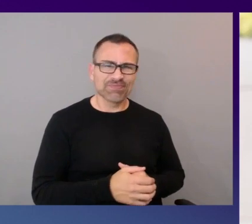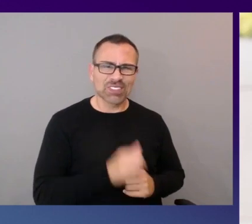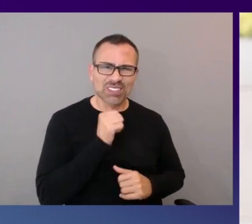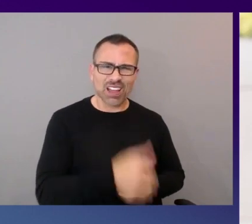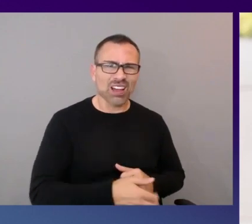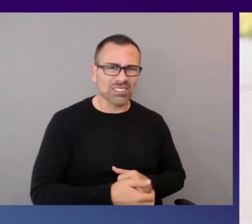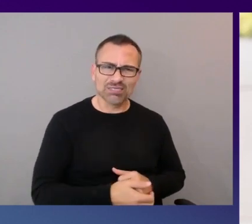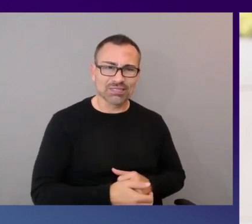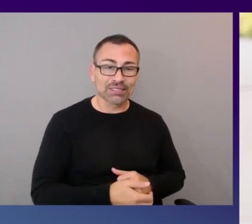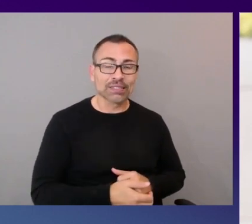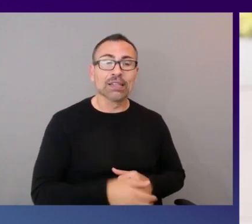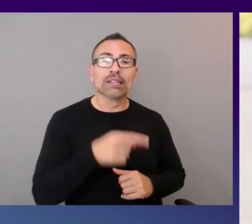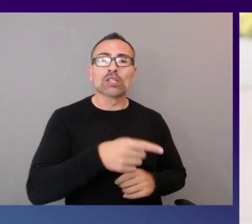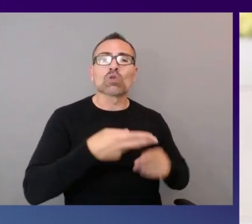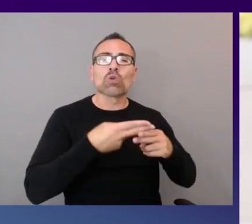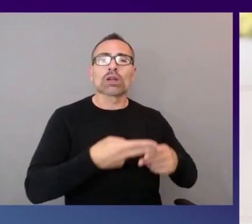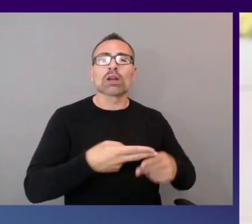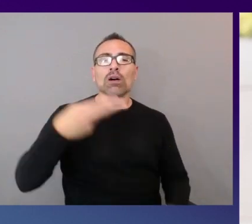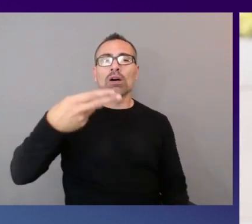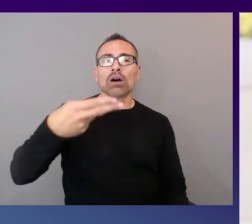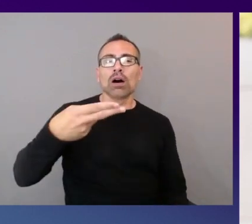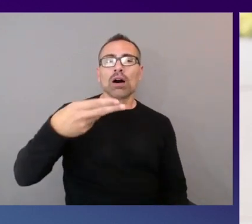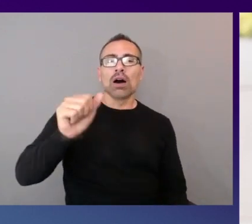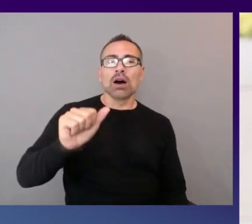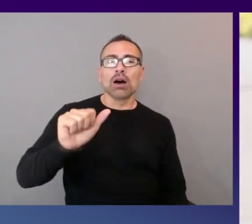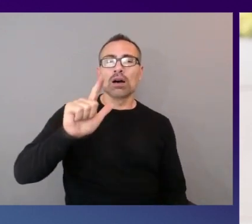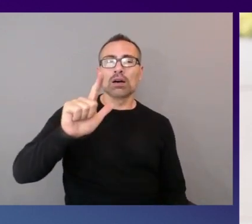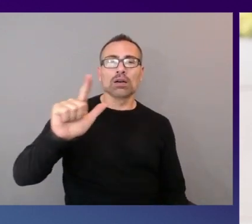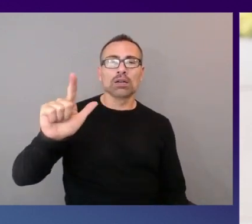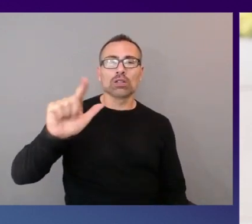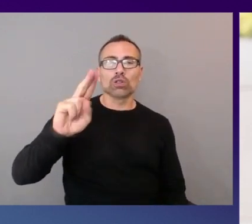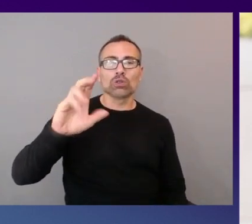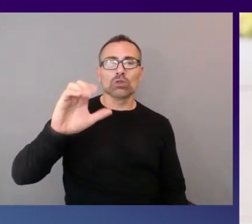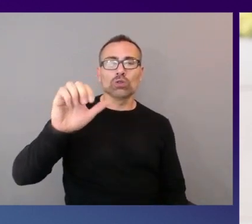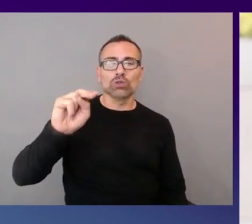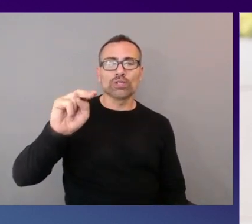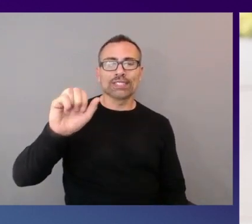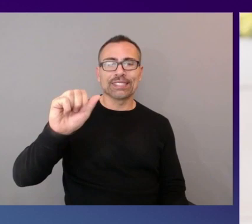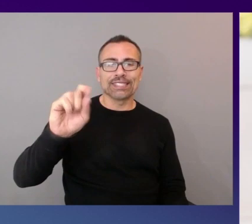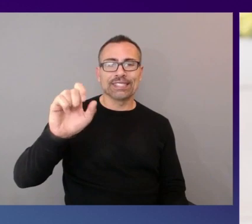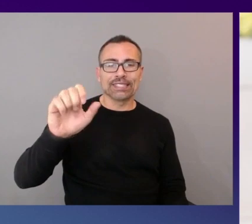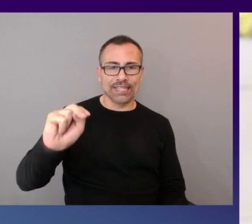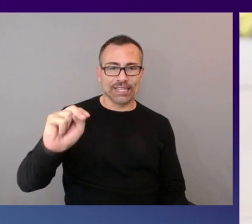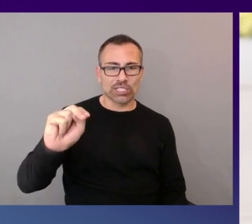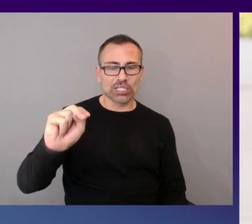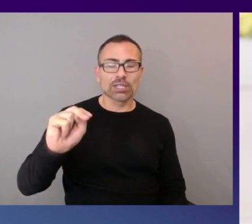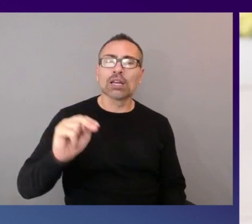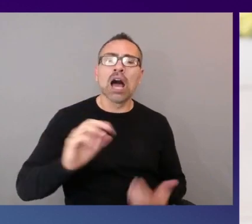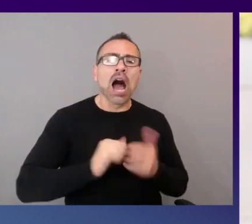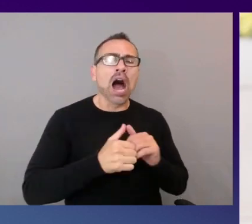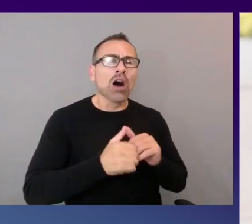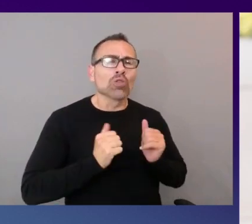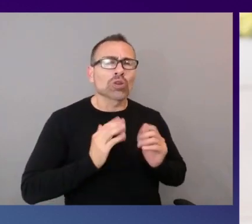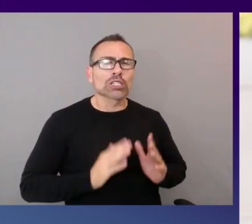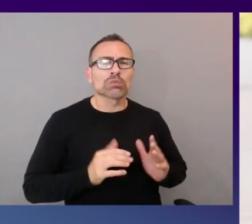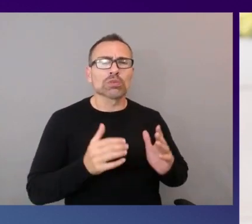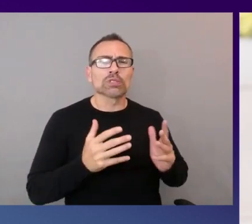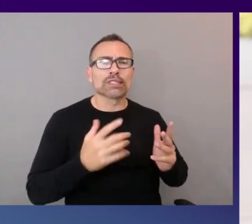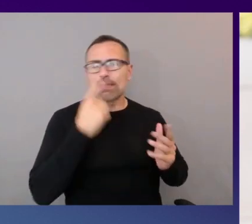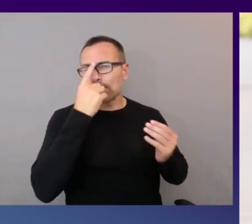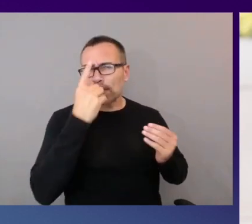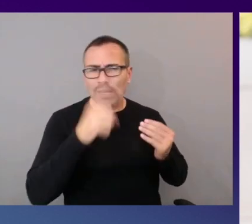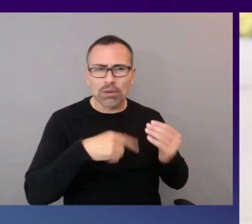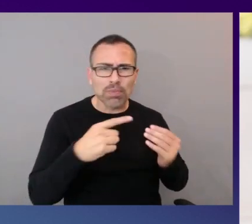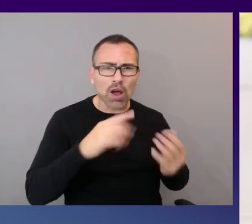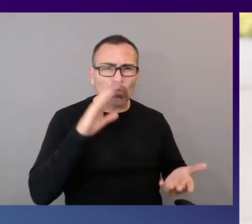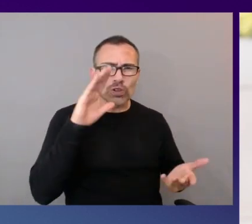called a hallucination. How do customers think about reducing the hallucinations from the